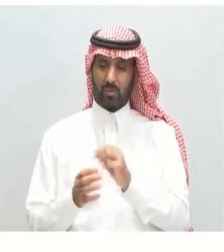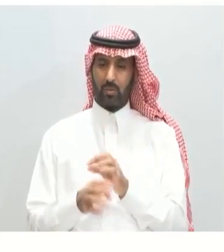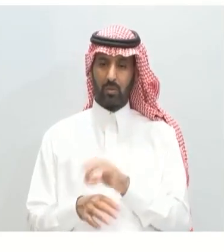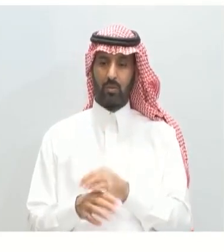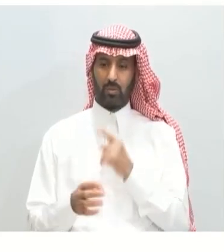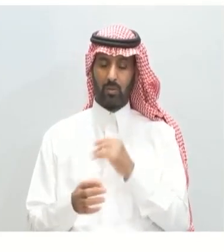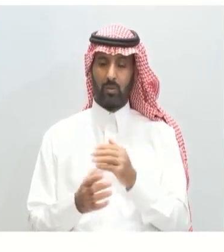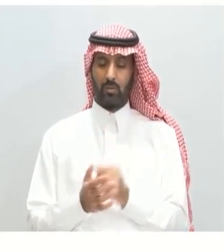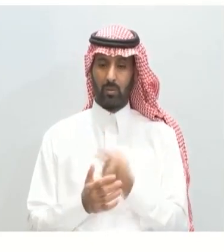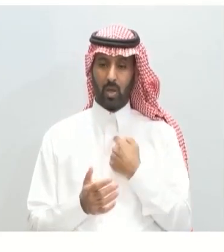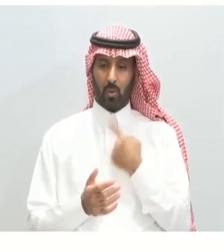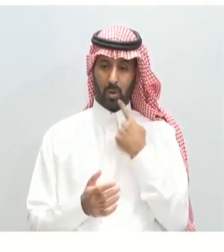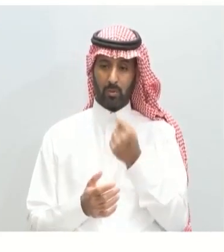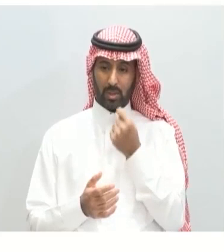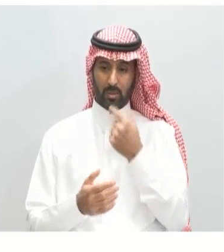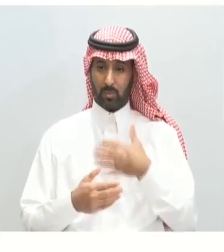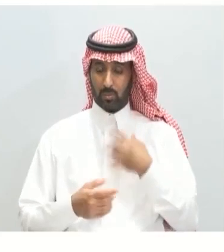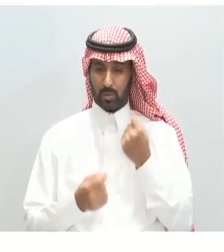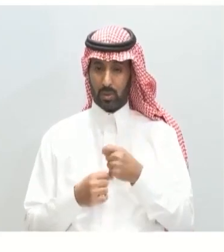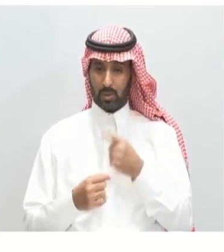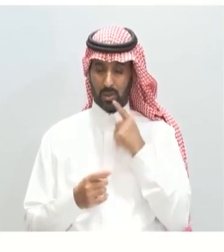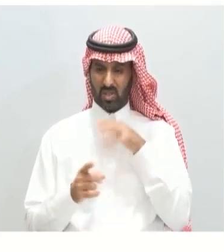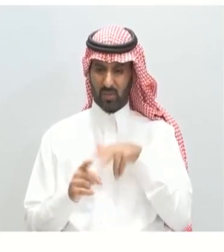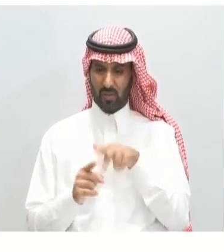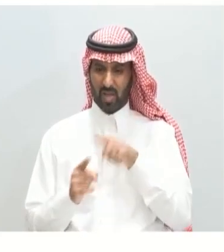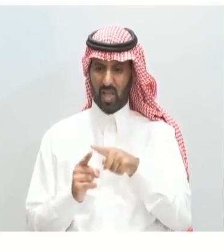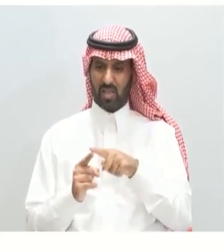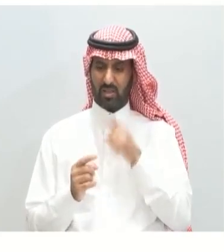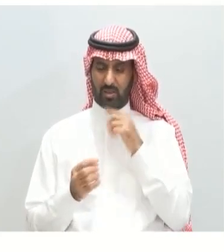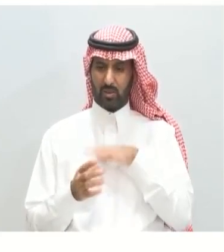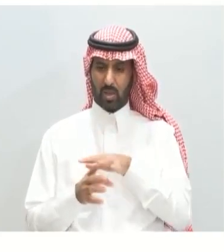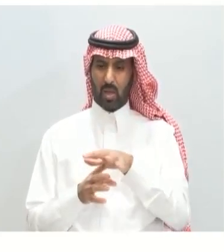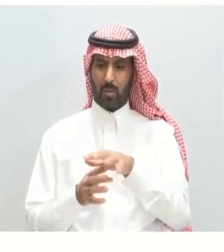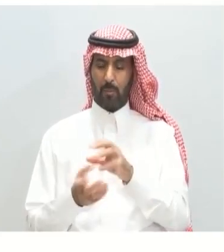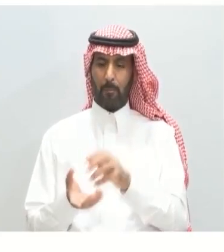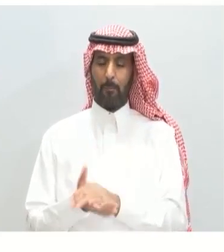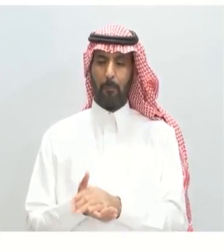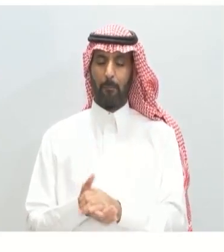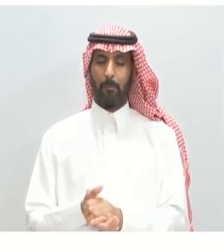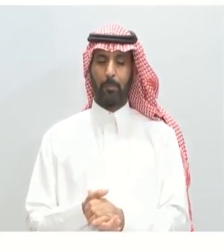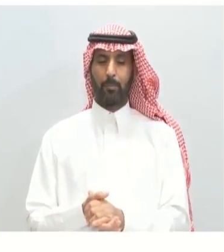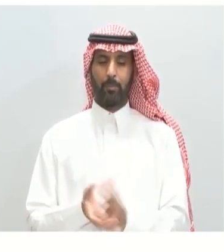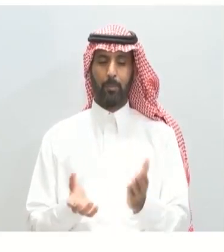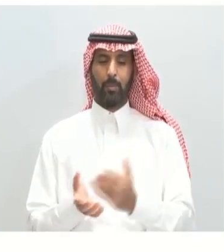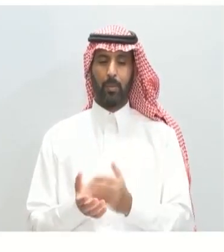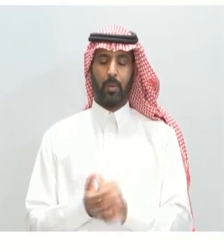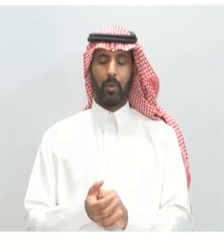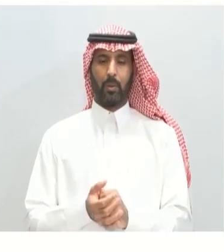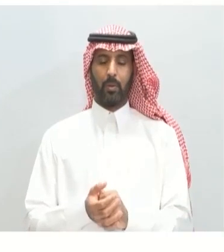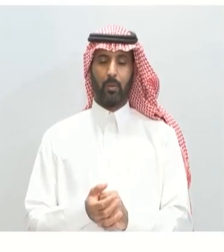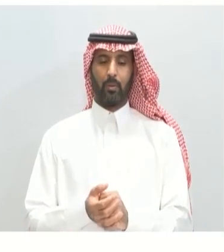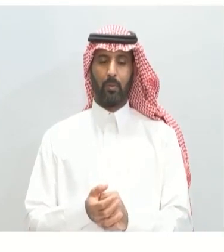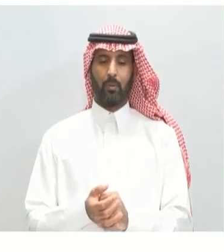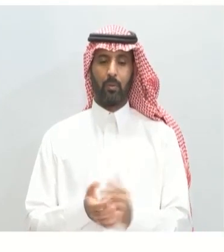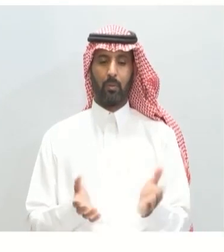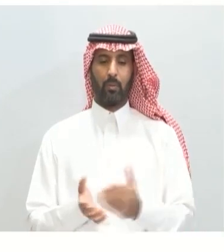the substances that our body produce, why? To fight infections and to fight germs. These are antibodies.